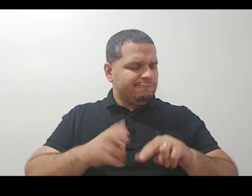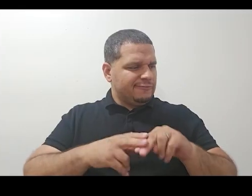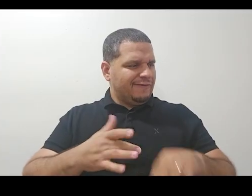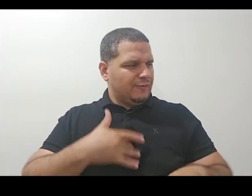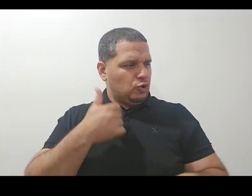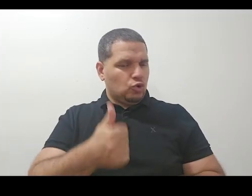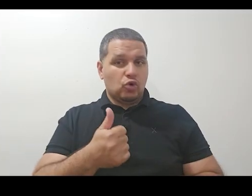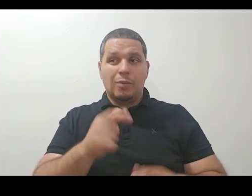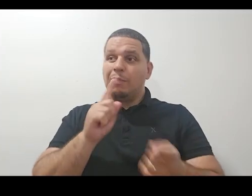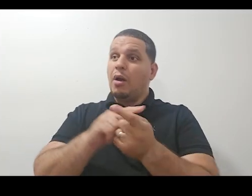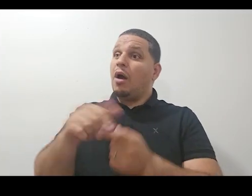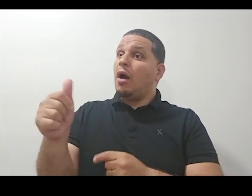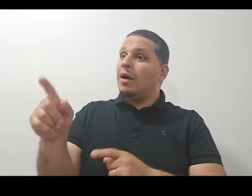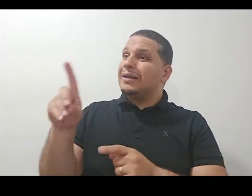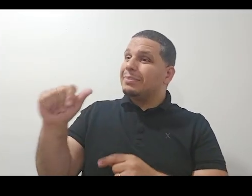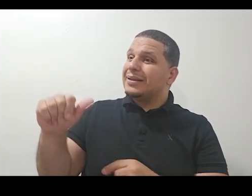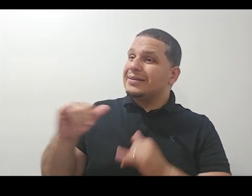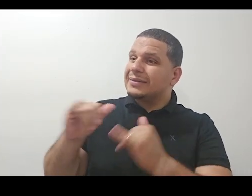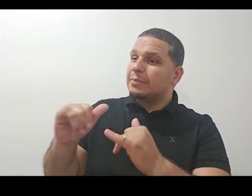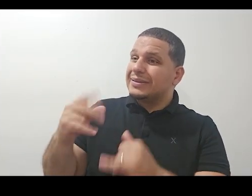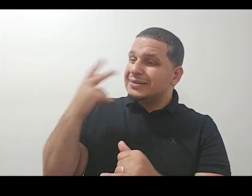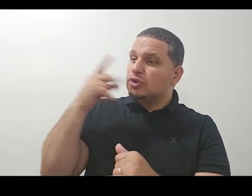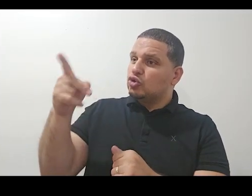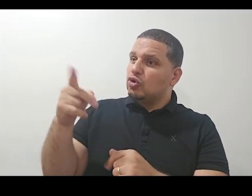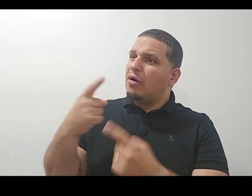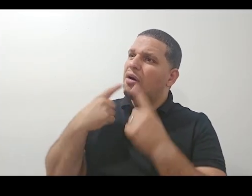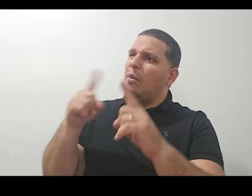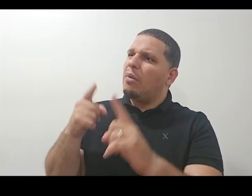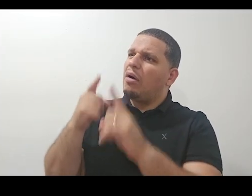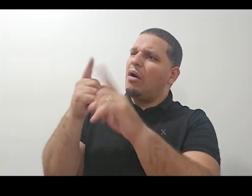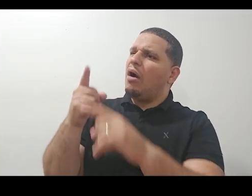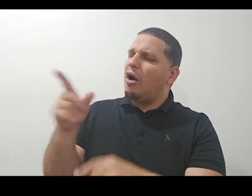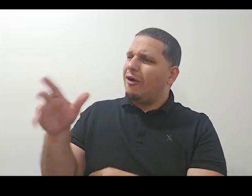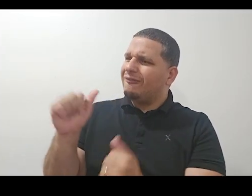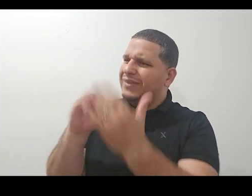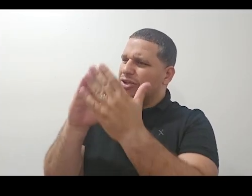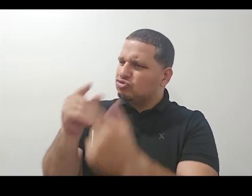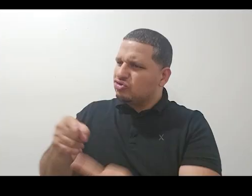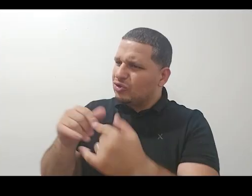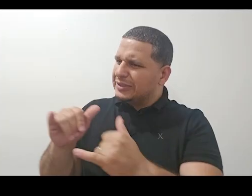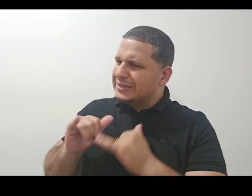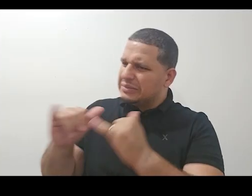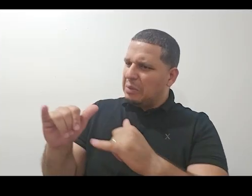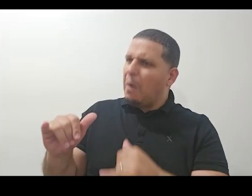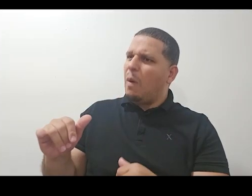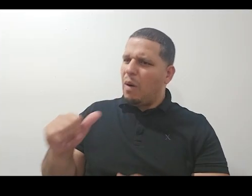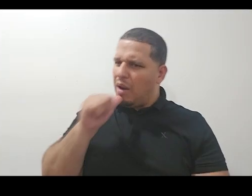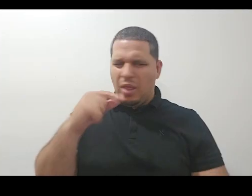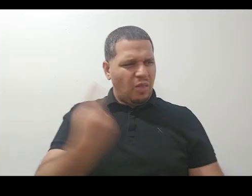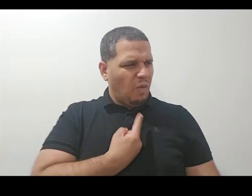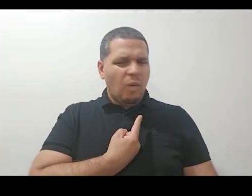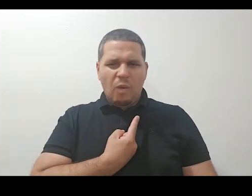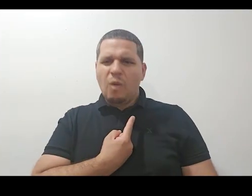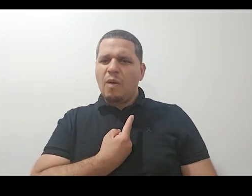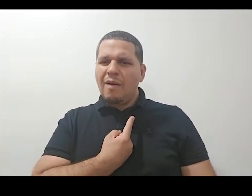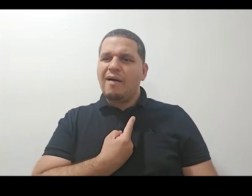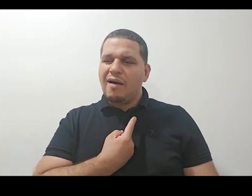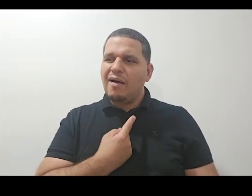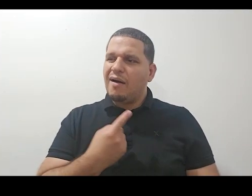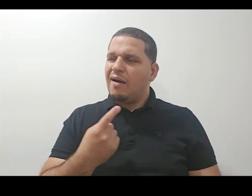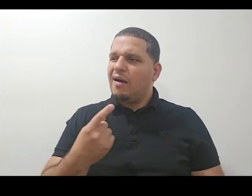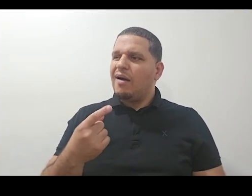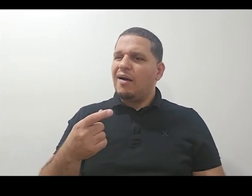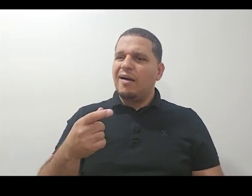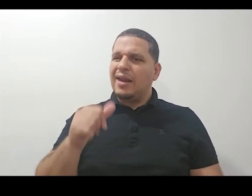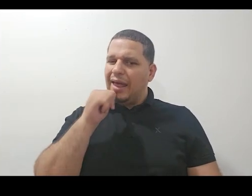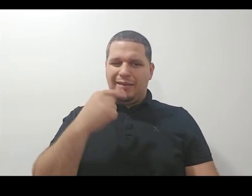really good. Started meeting other people with disabilities and seeing that they're accomplishing goals and they're facing struggles like me. So I'm like, okay, I'm not alone